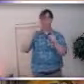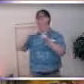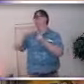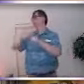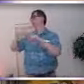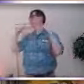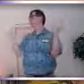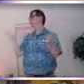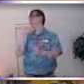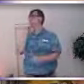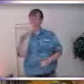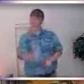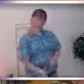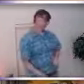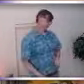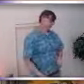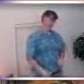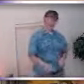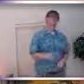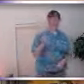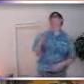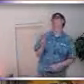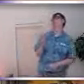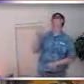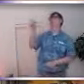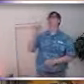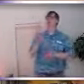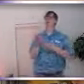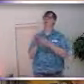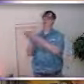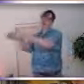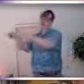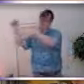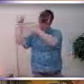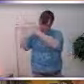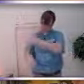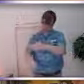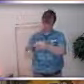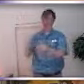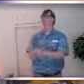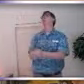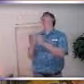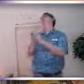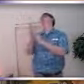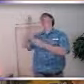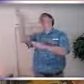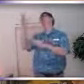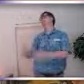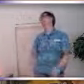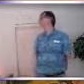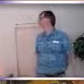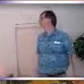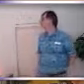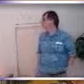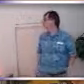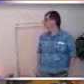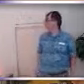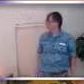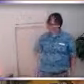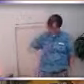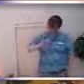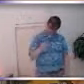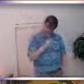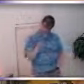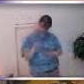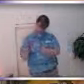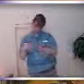all chaos. One goes down, one goes up temporarily. It's an illusion. The only way is